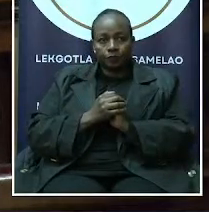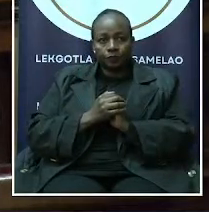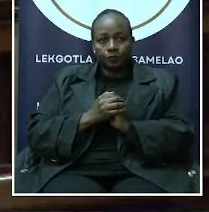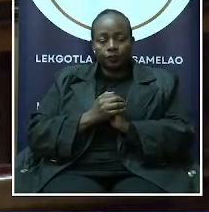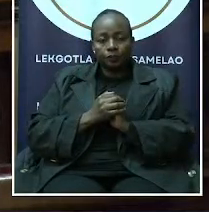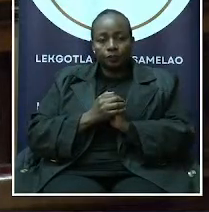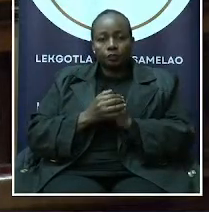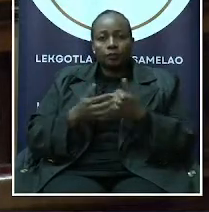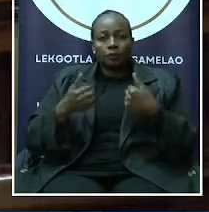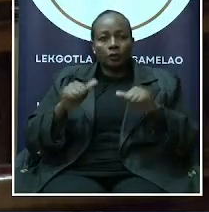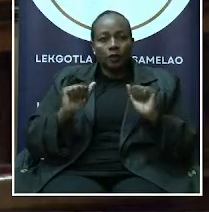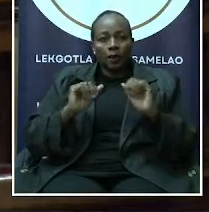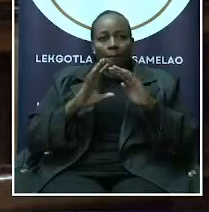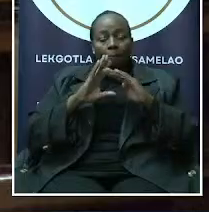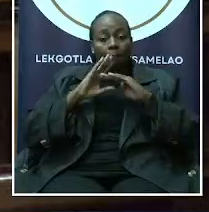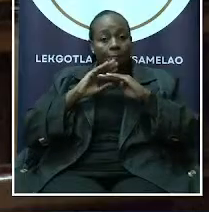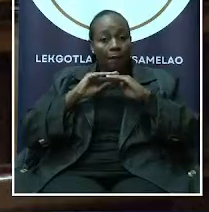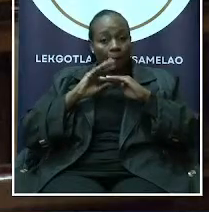Honorable members,